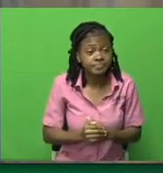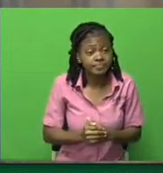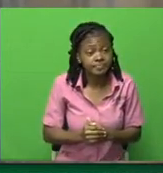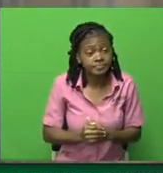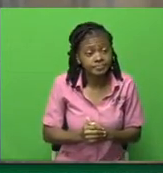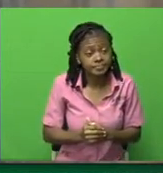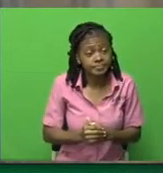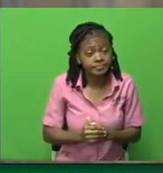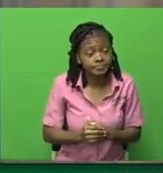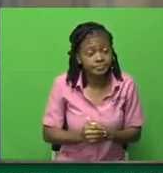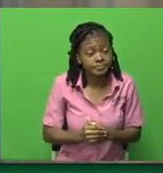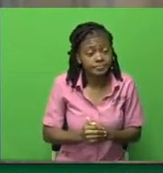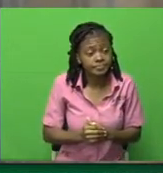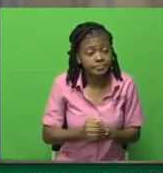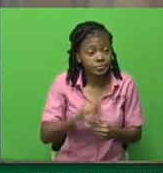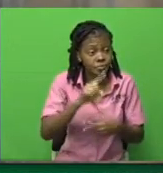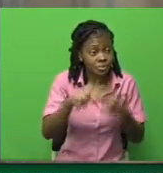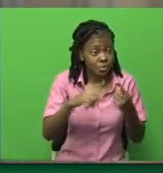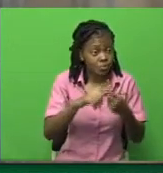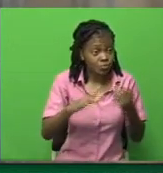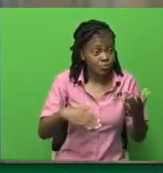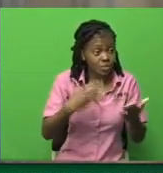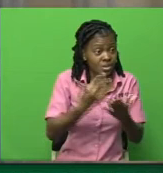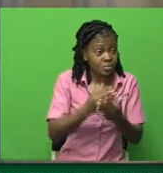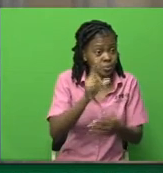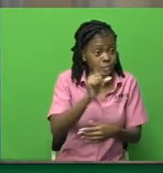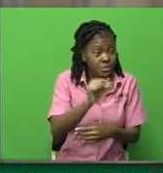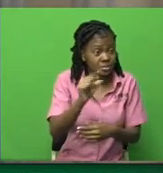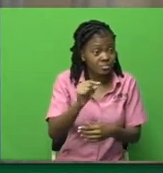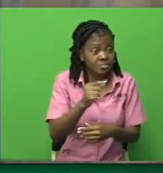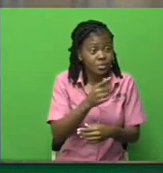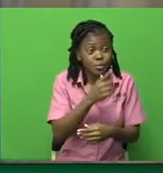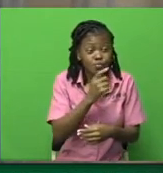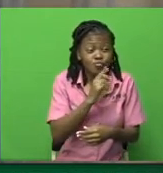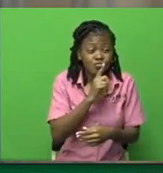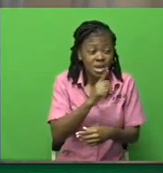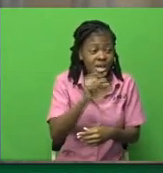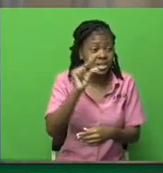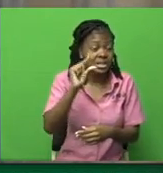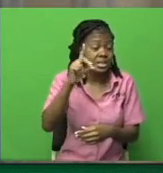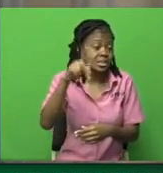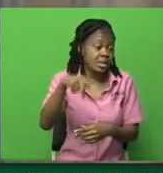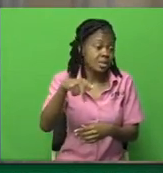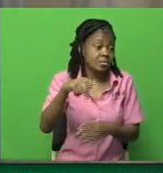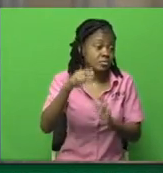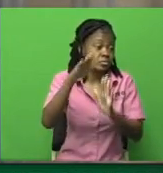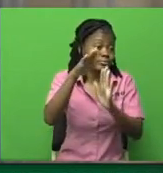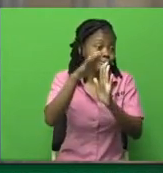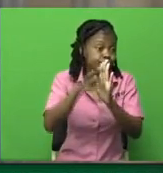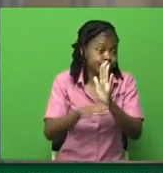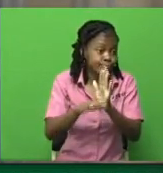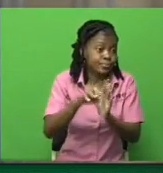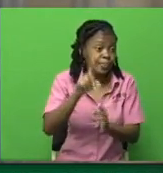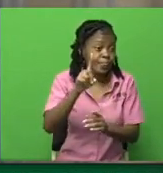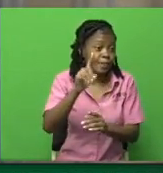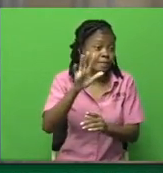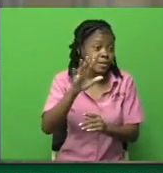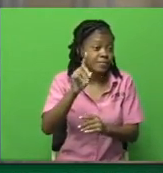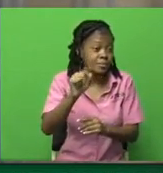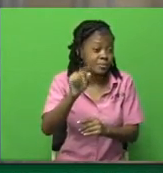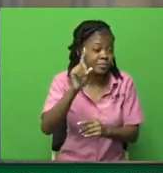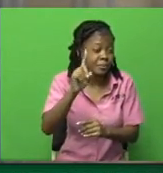by 2020 real GDP had dropped to 151.1 billion and in 2021